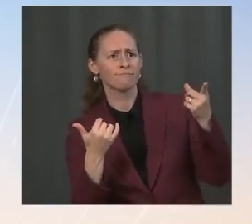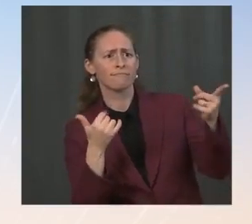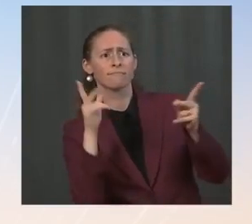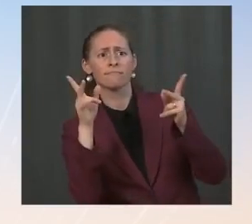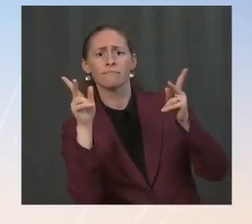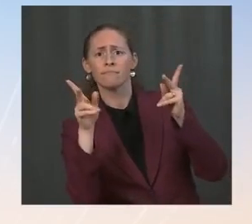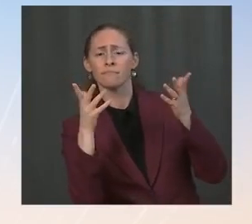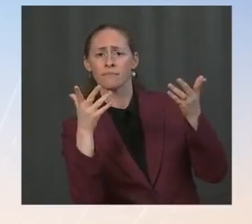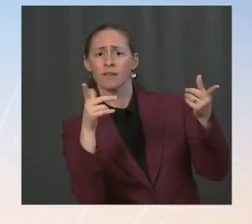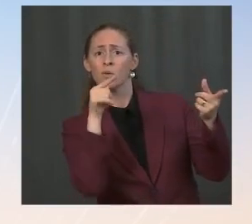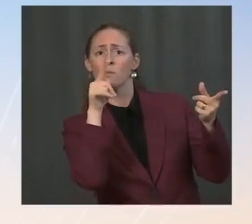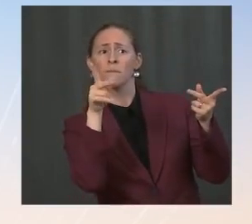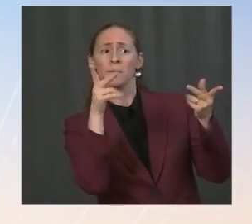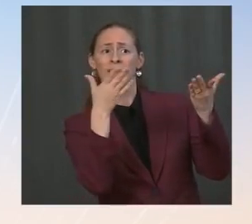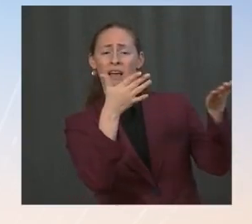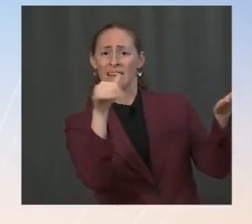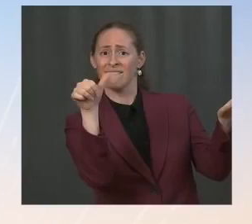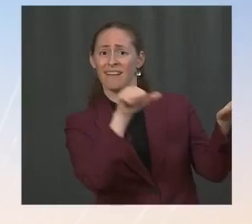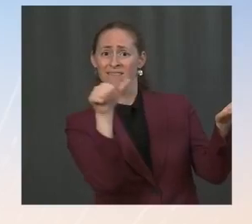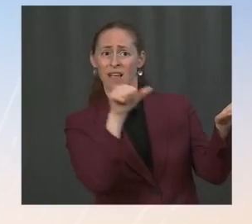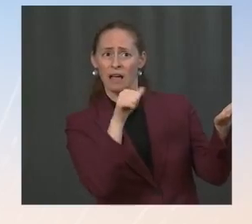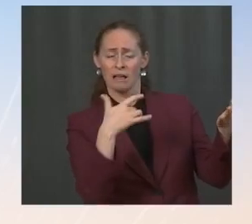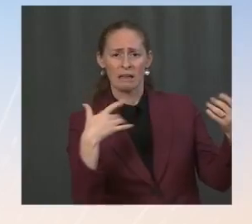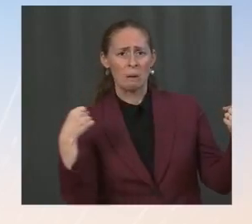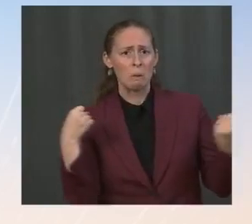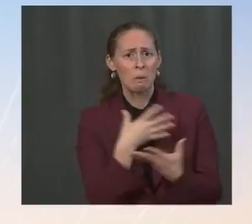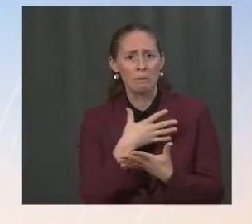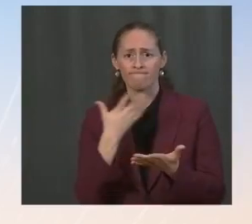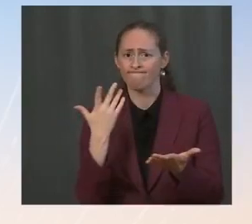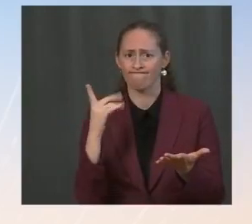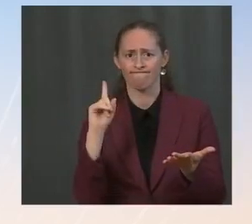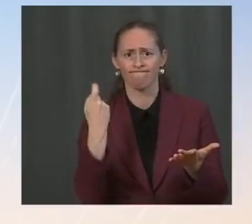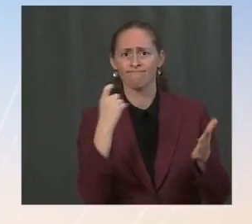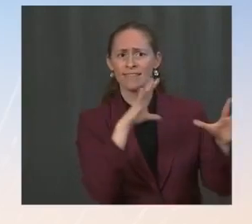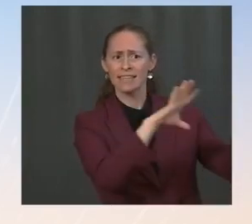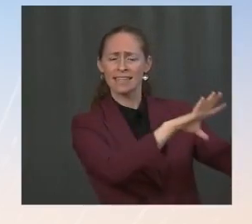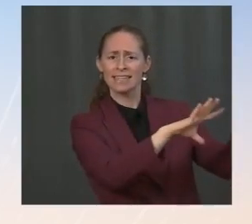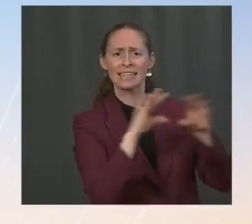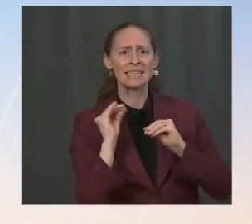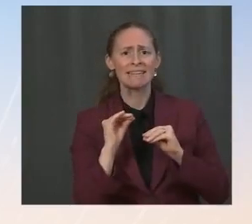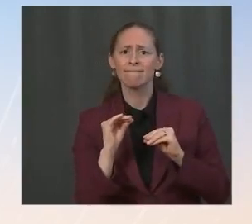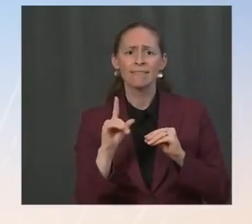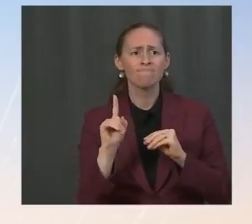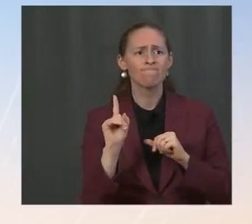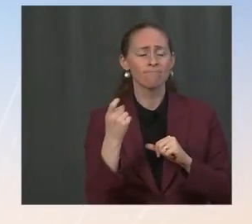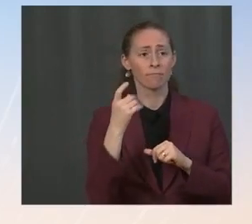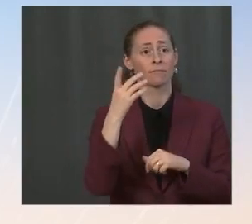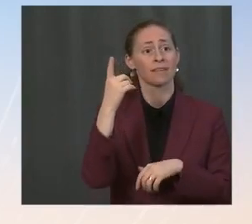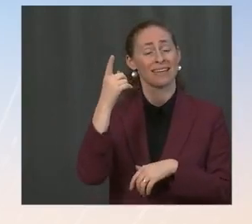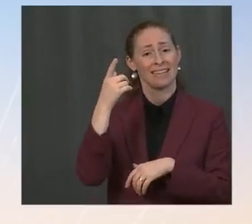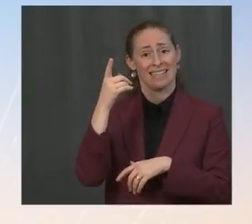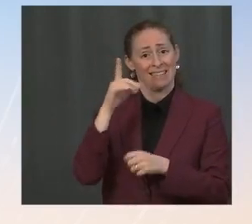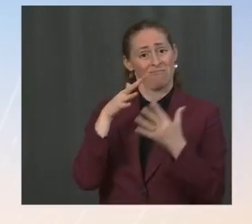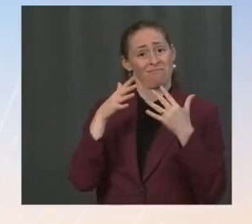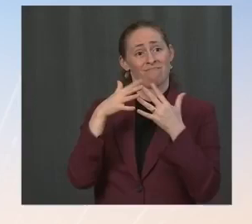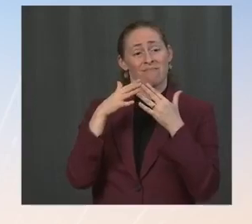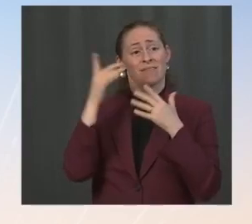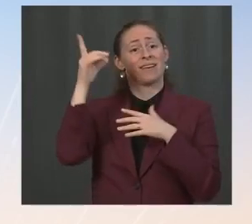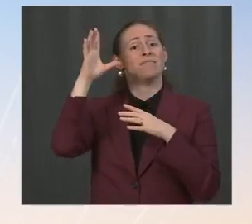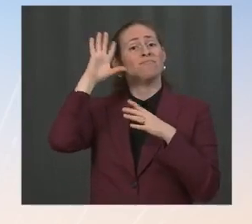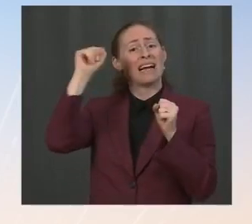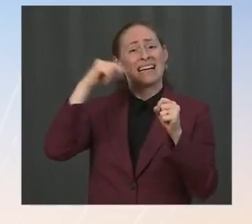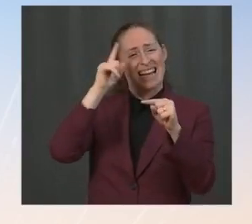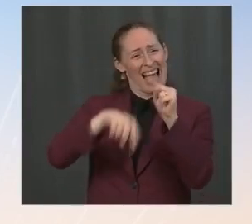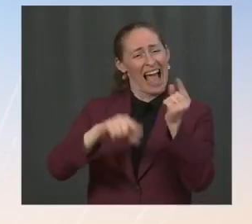The president said getting every single person out can't be guaranteed of anybody. Was he